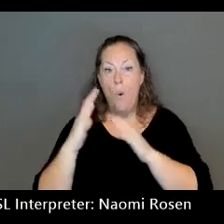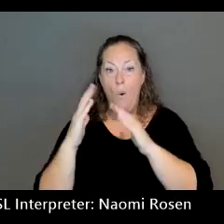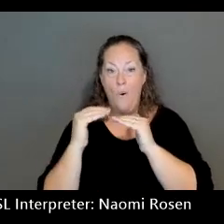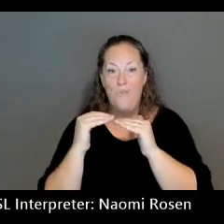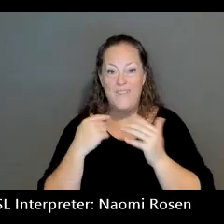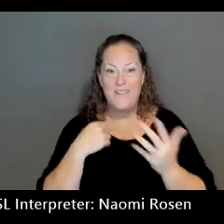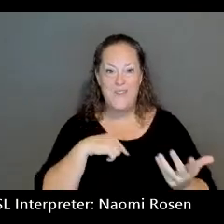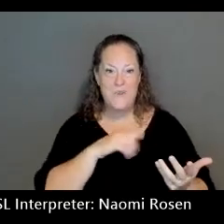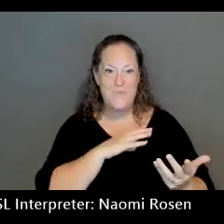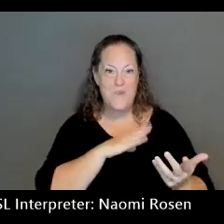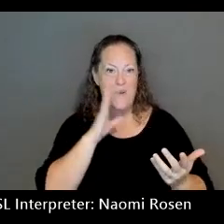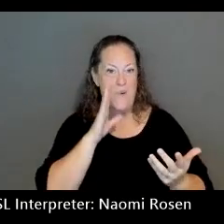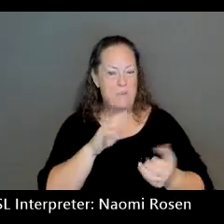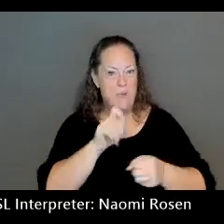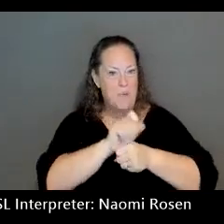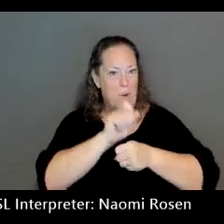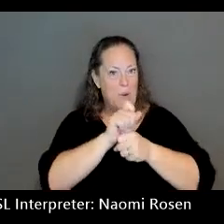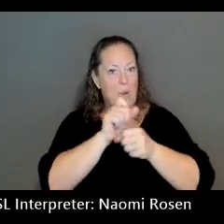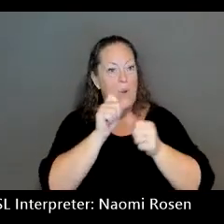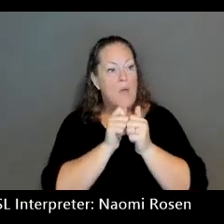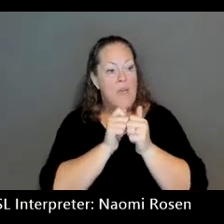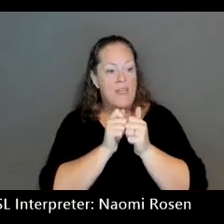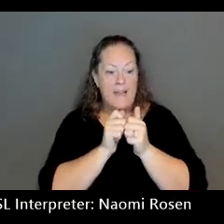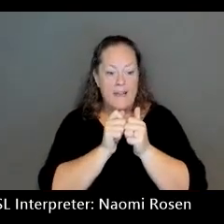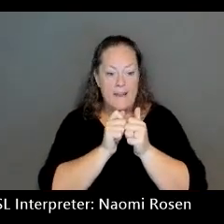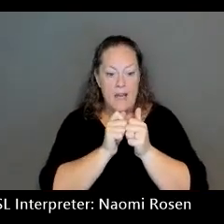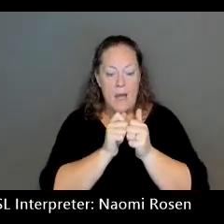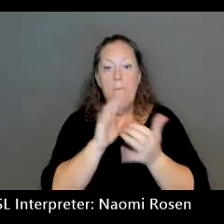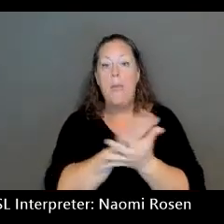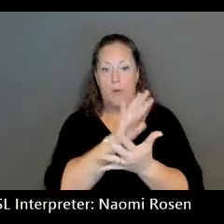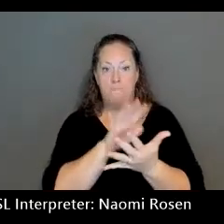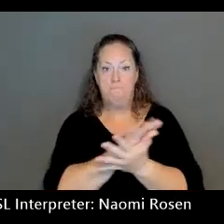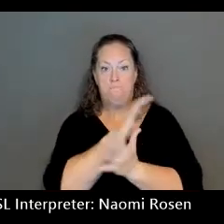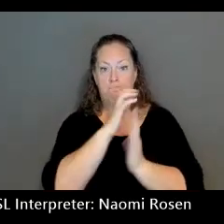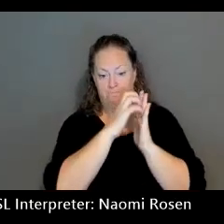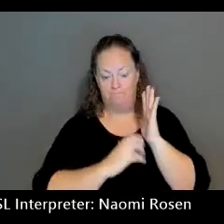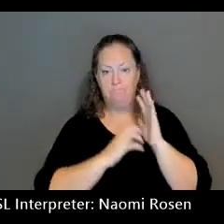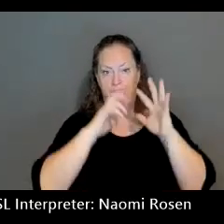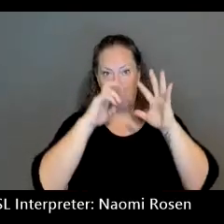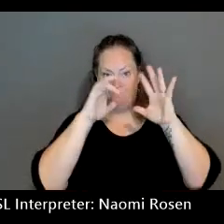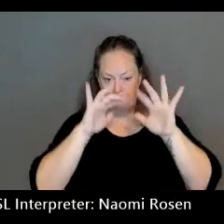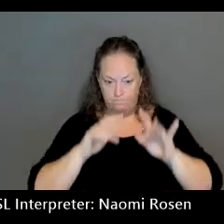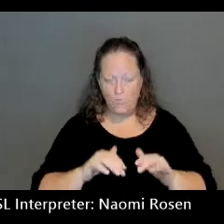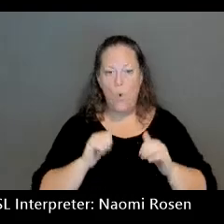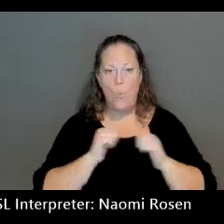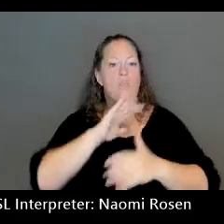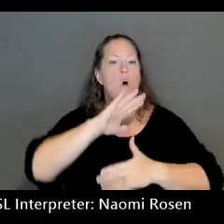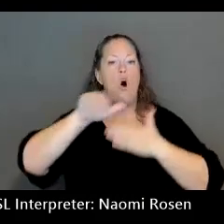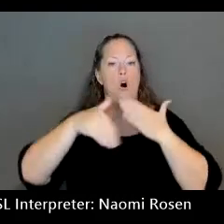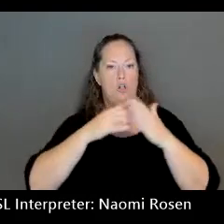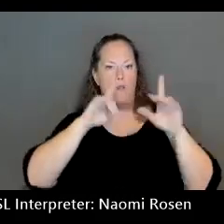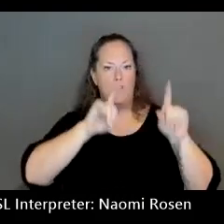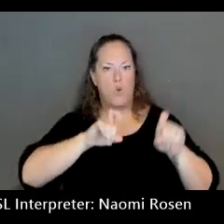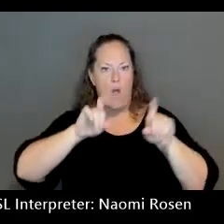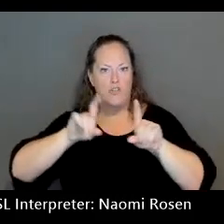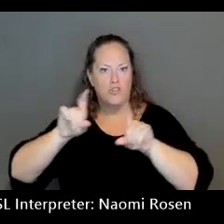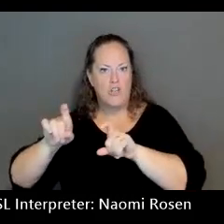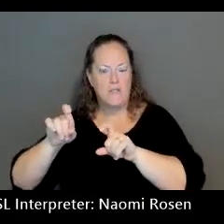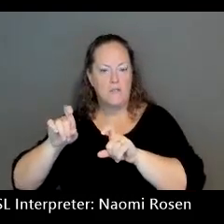we're gonna be working on a paper where all of the questions are going to be